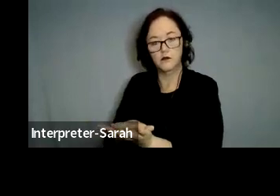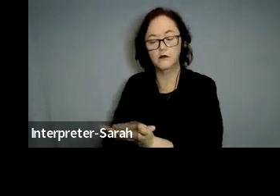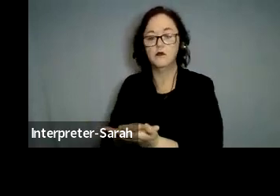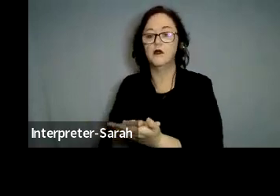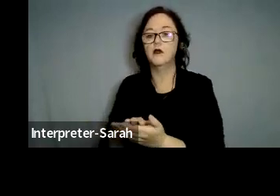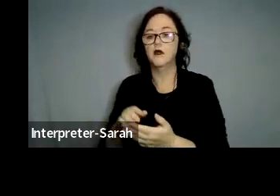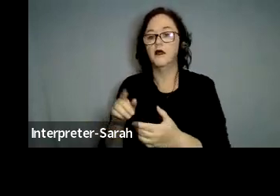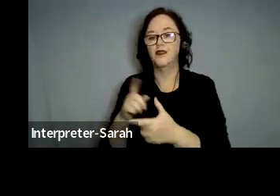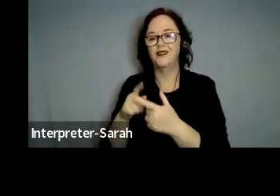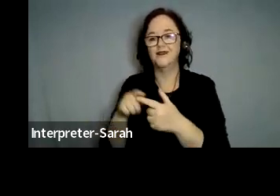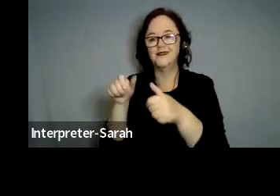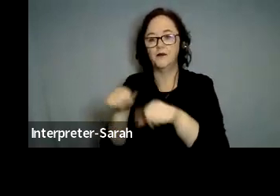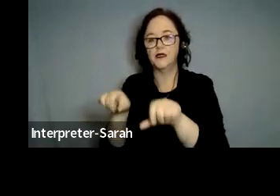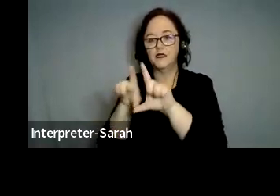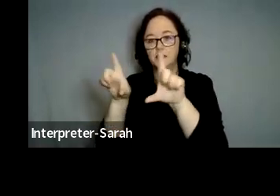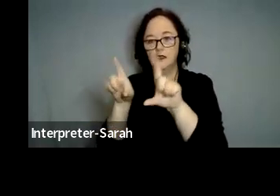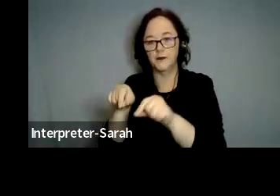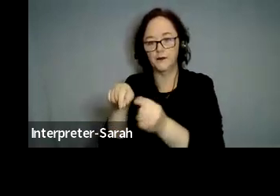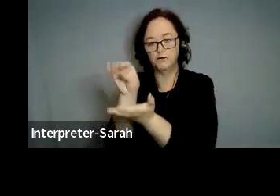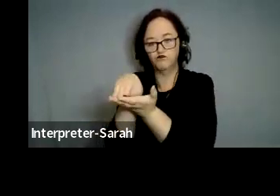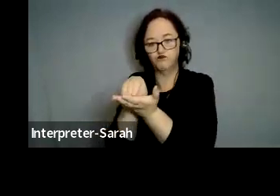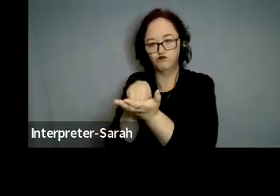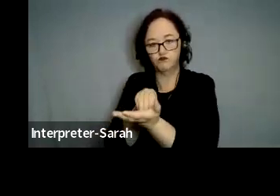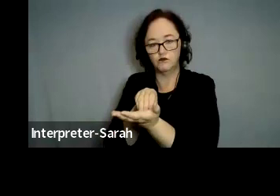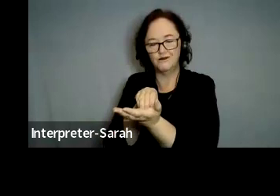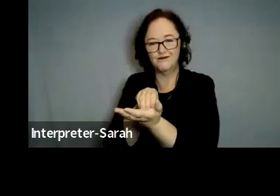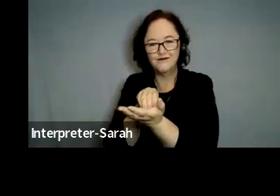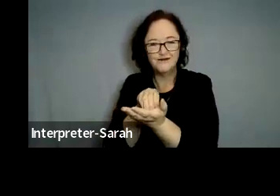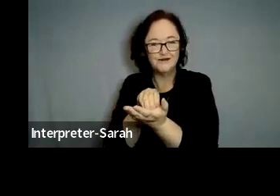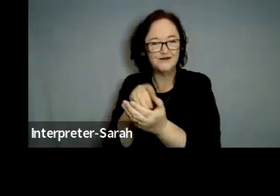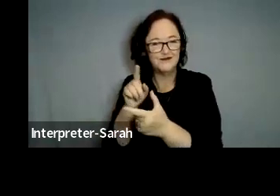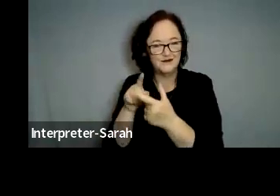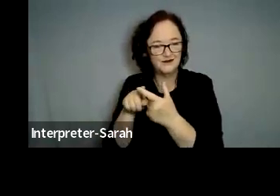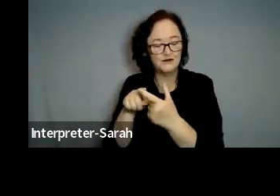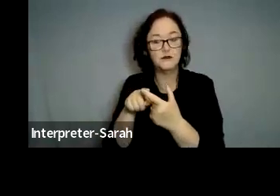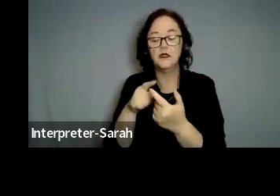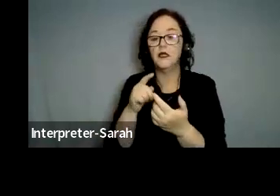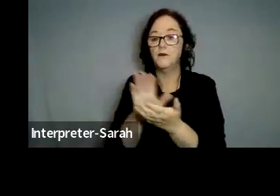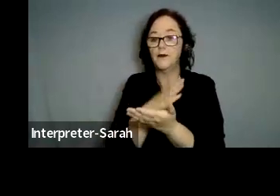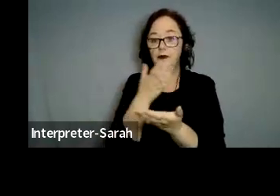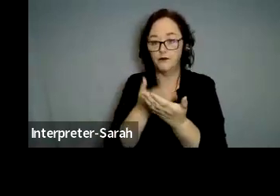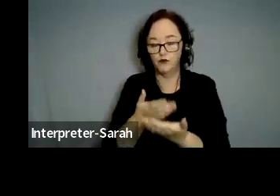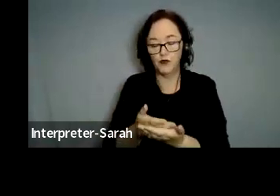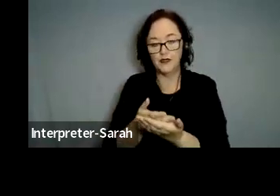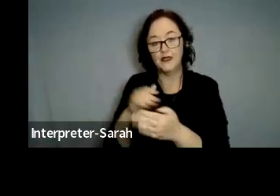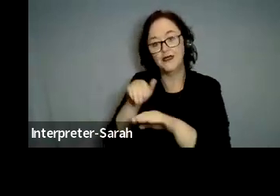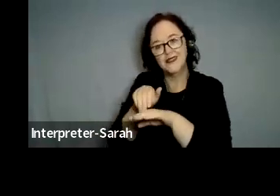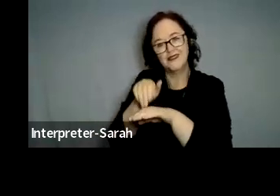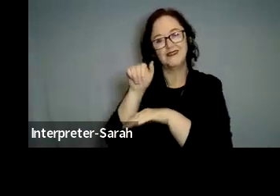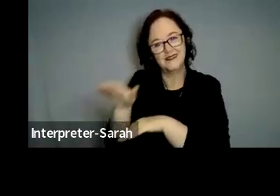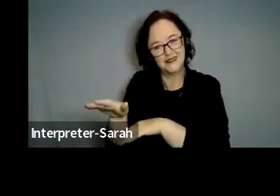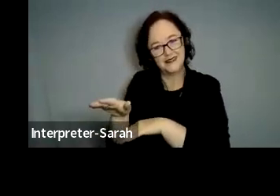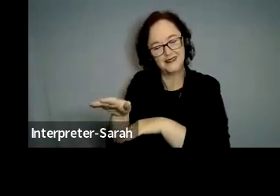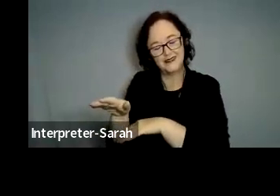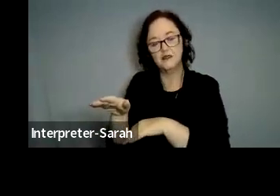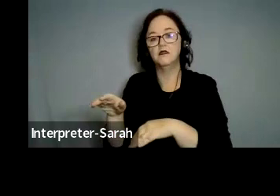slip. Notice that they forward the receipts to the development department or staff or individual that